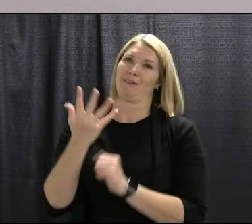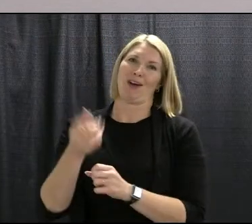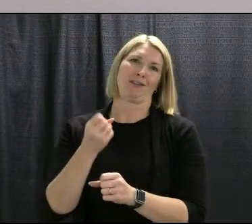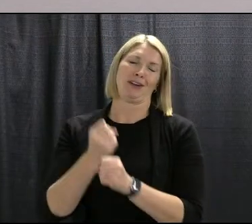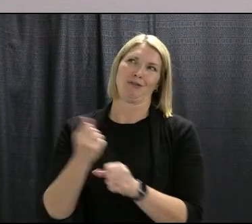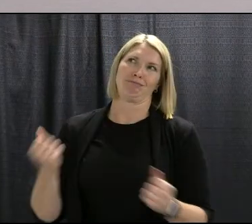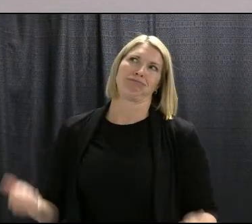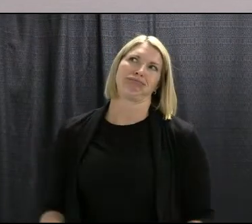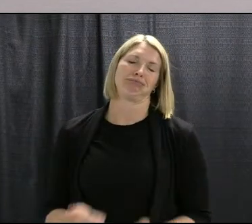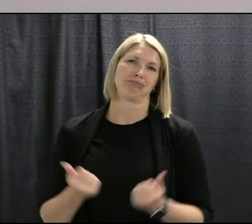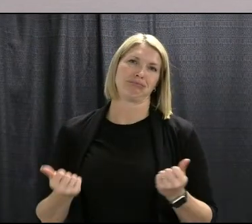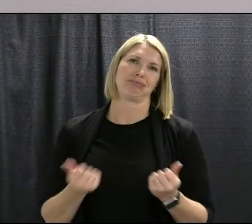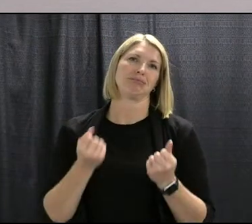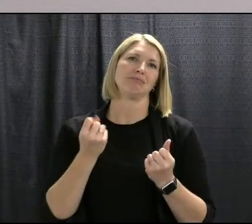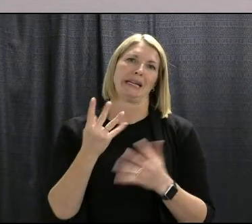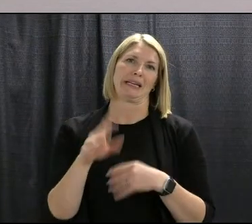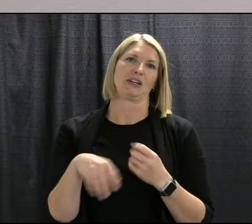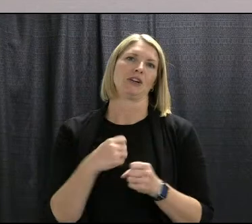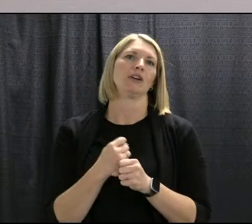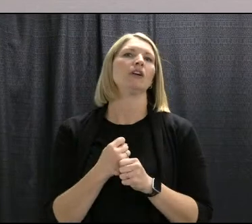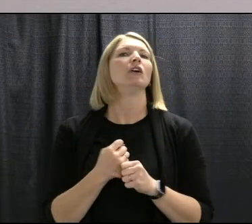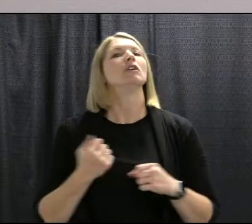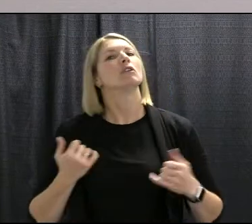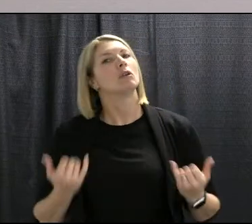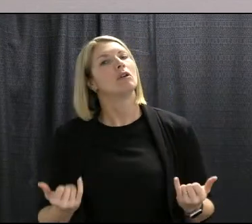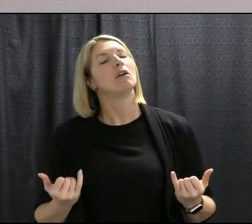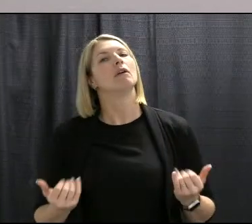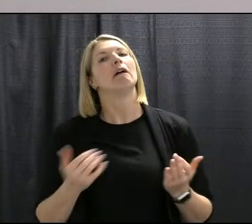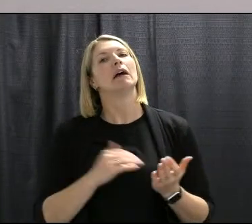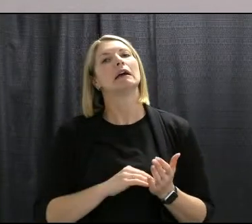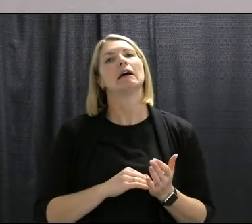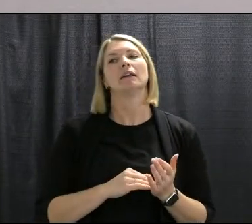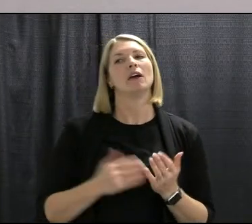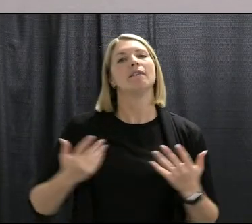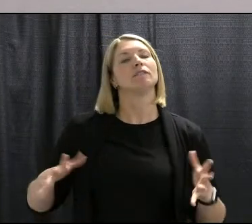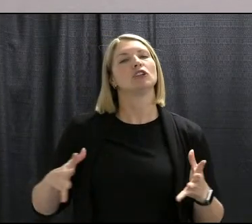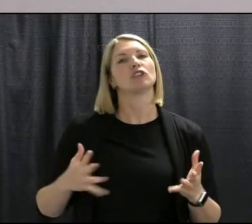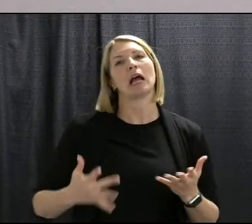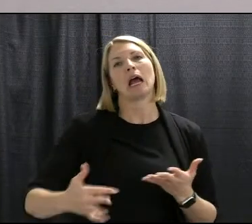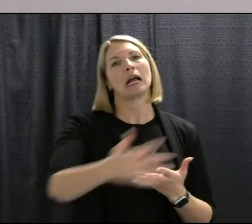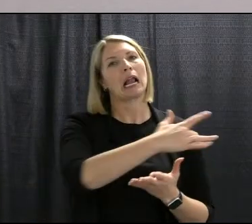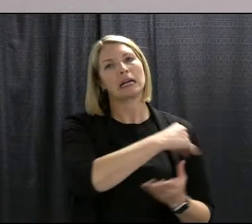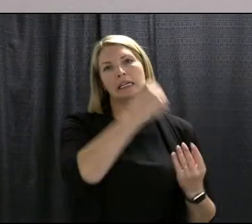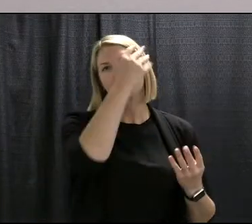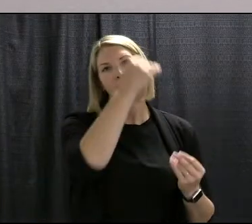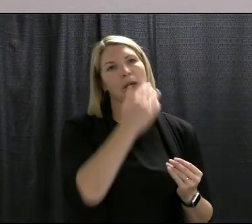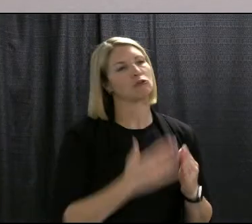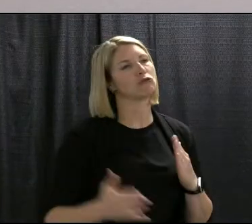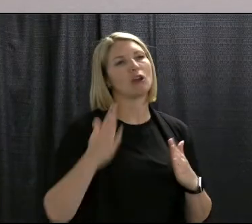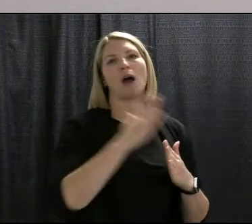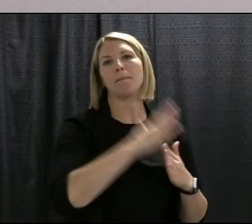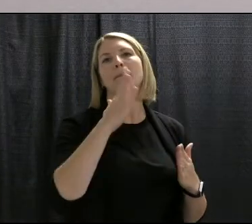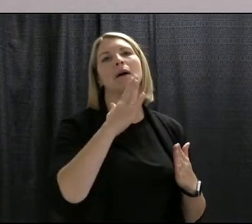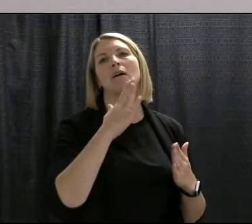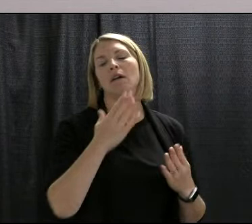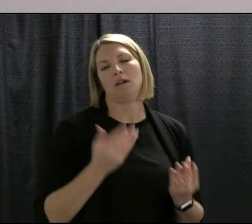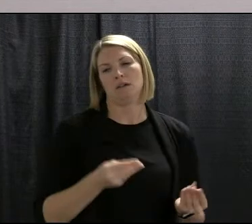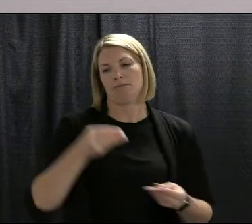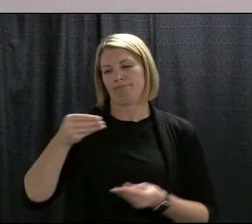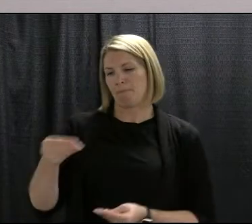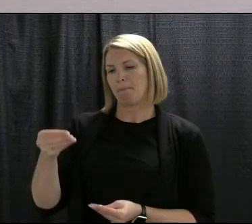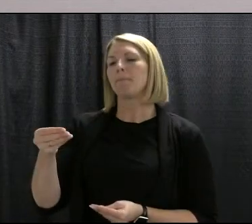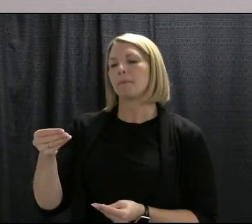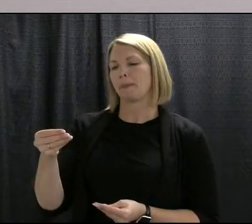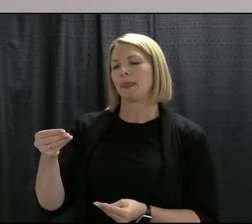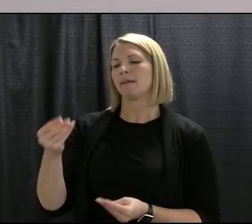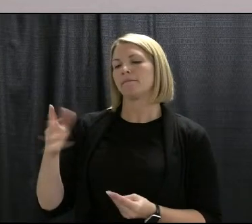and we have taken the best practices across that we found across the country. We've made and translated that